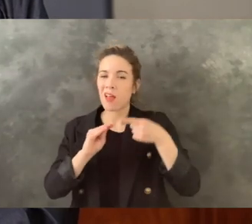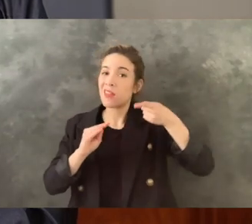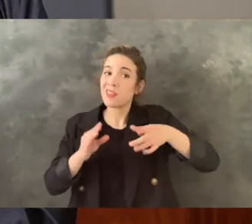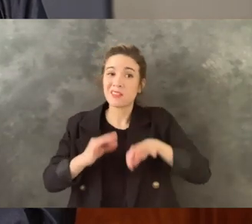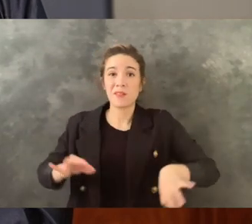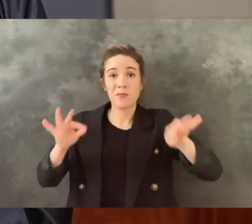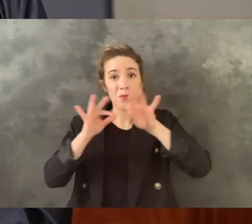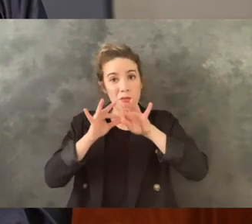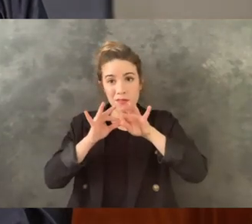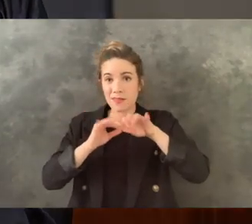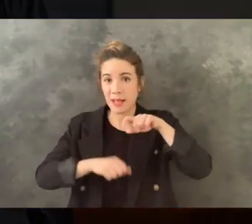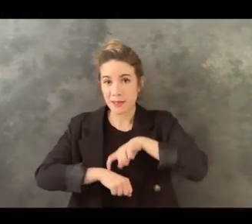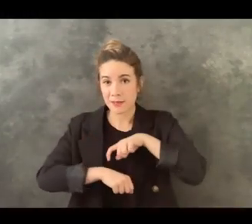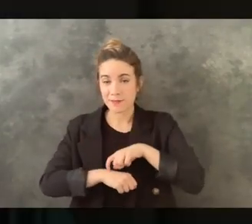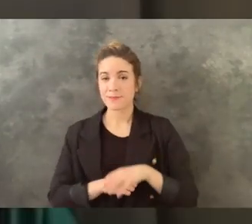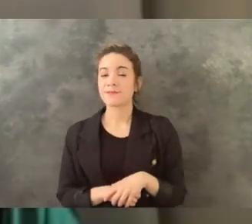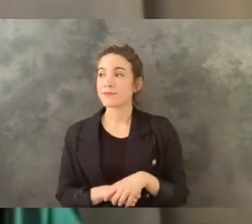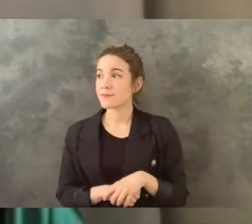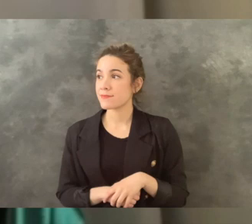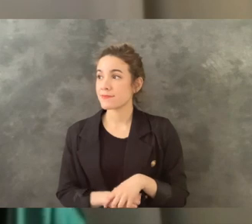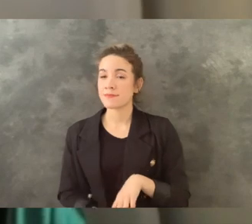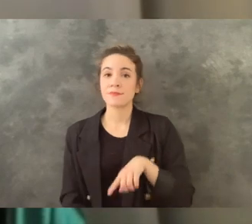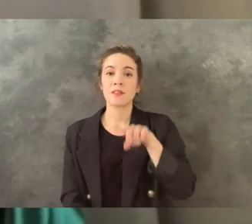this momentous occasion.